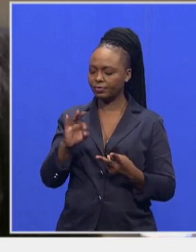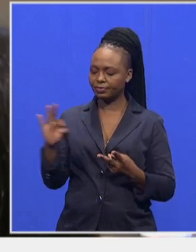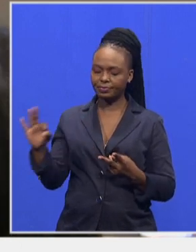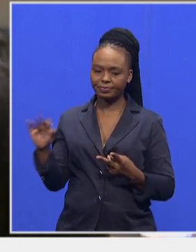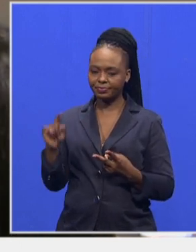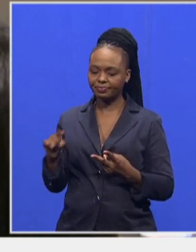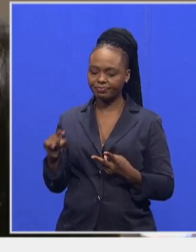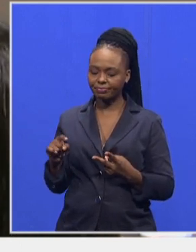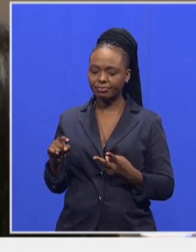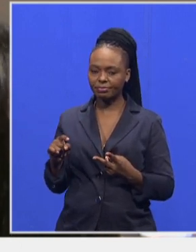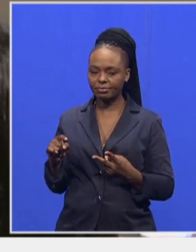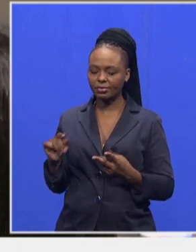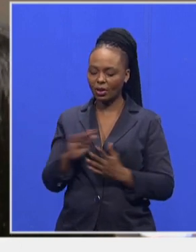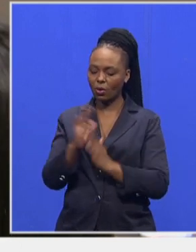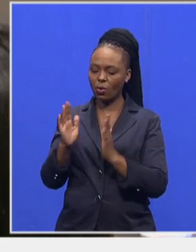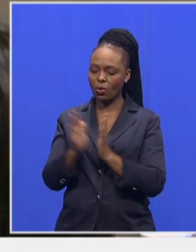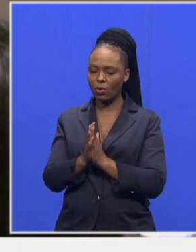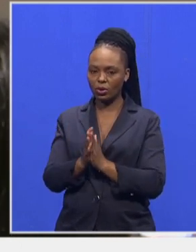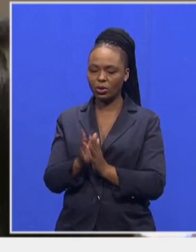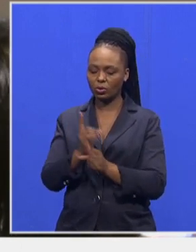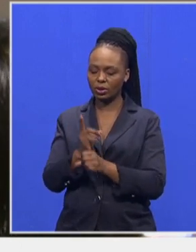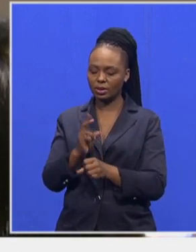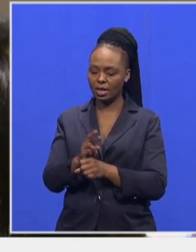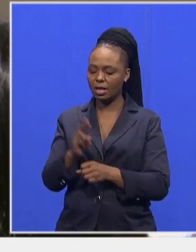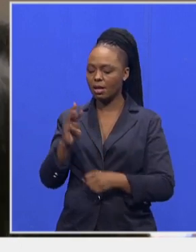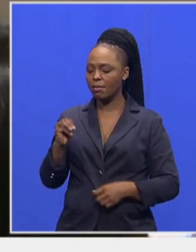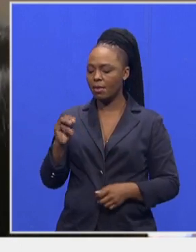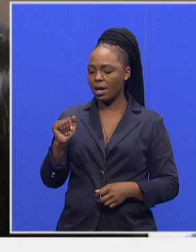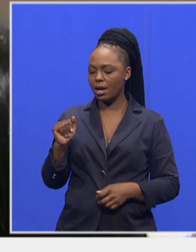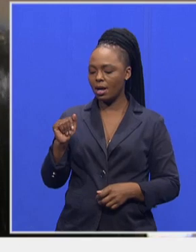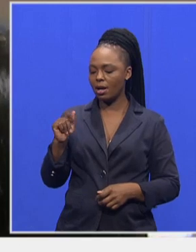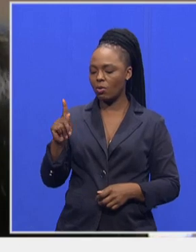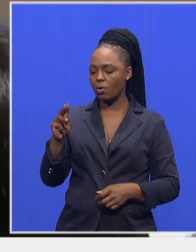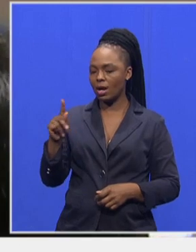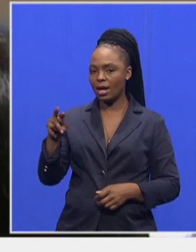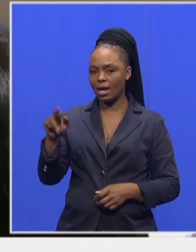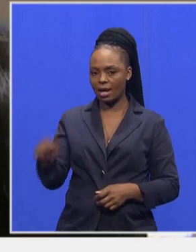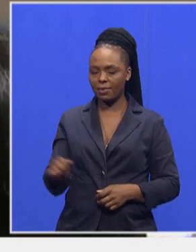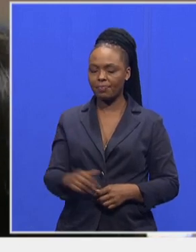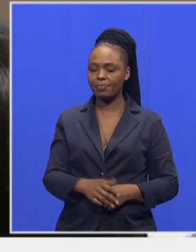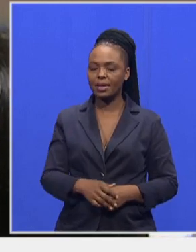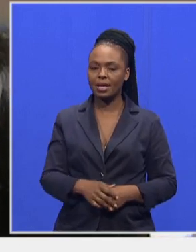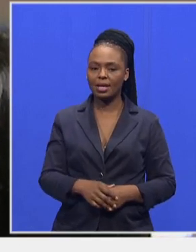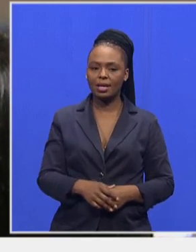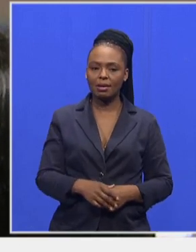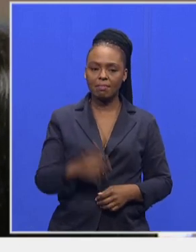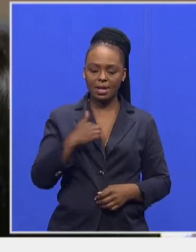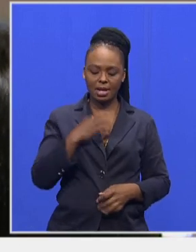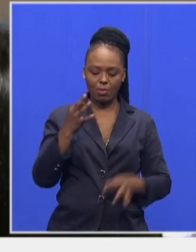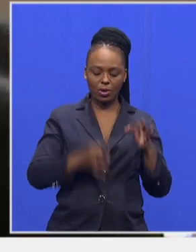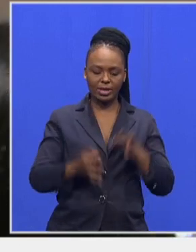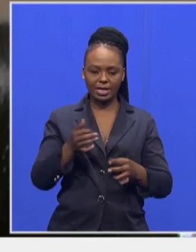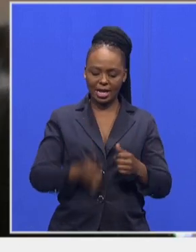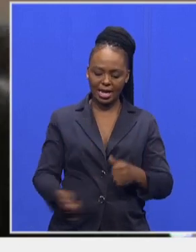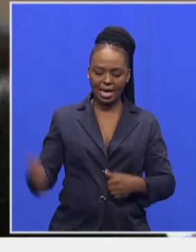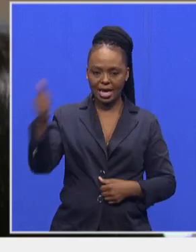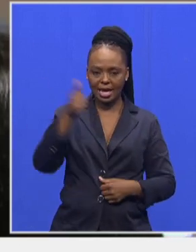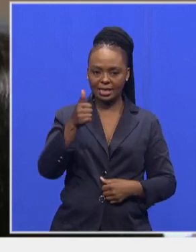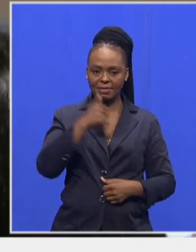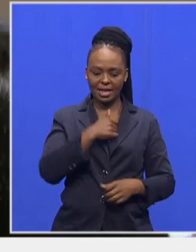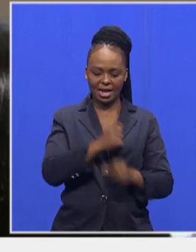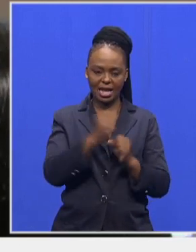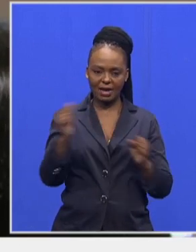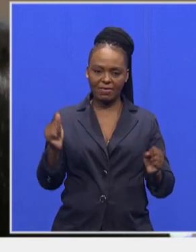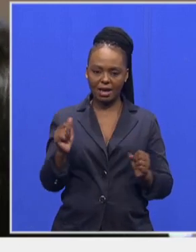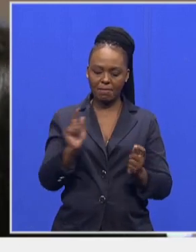in the whole Dr. Makwarela saga? Look, I'm the regional chairperson, I'm the political head here. I never met Eugene, even